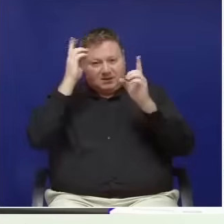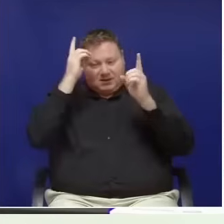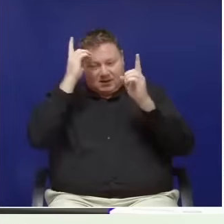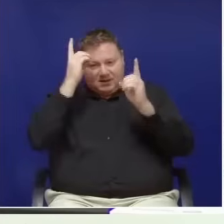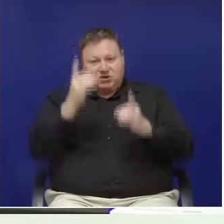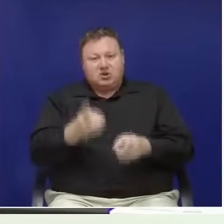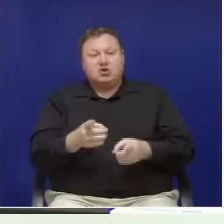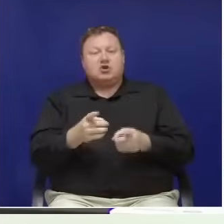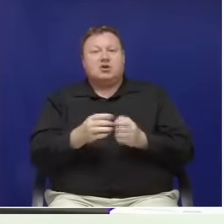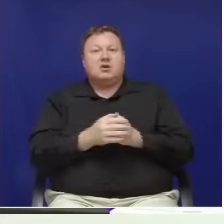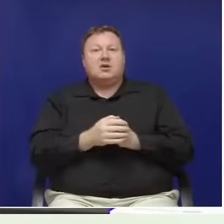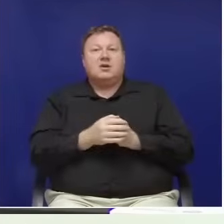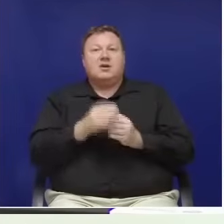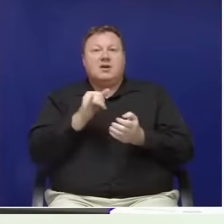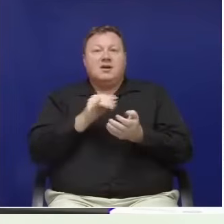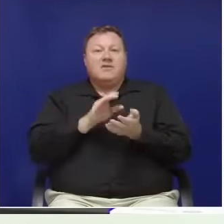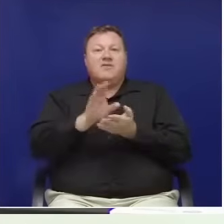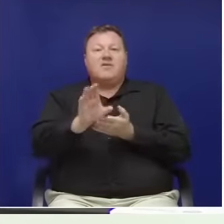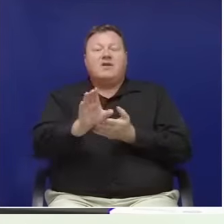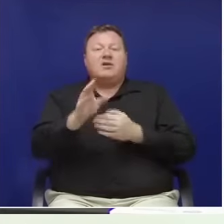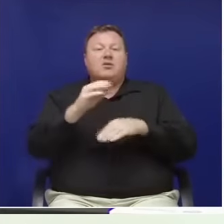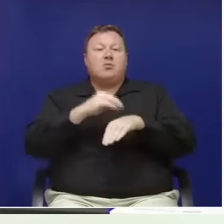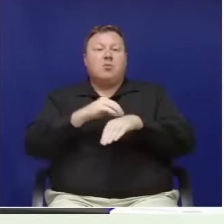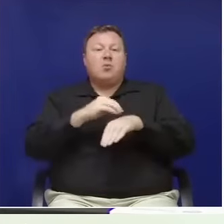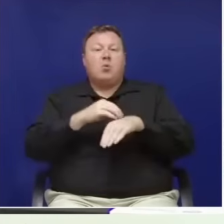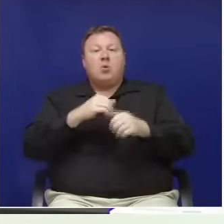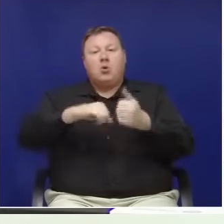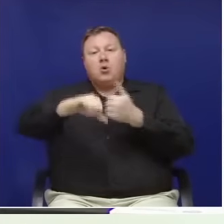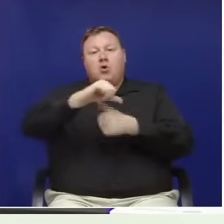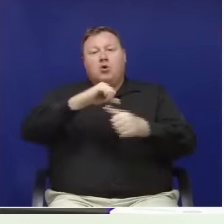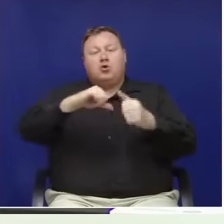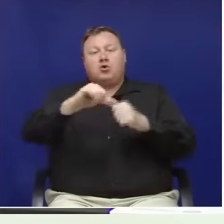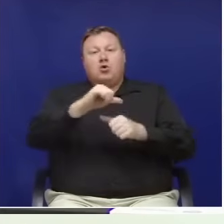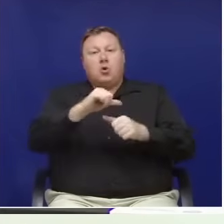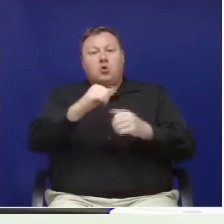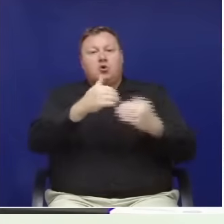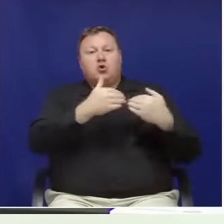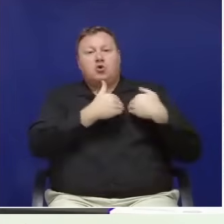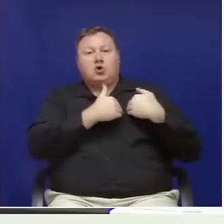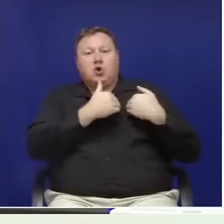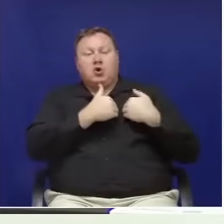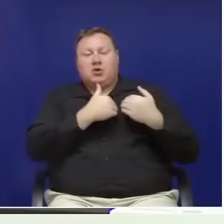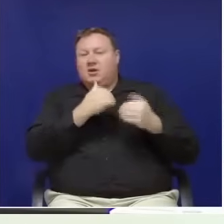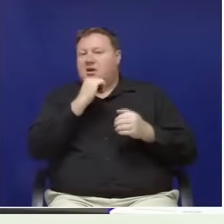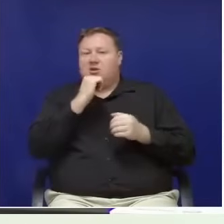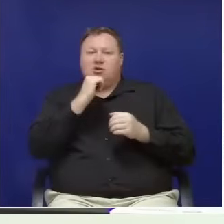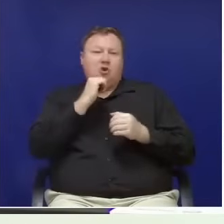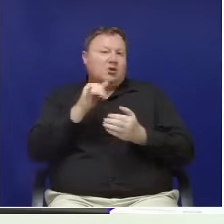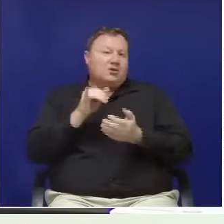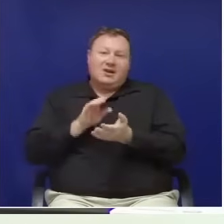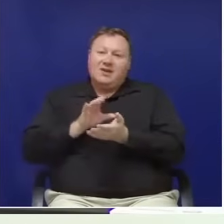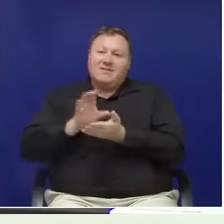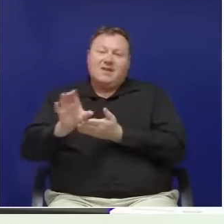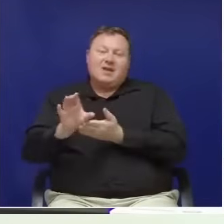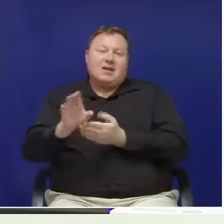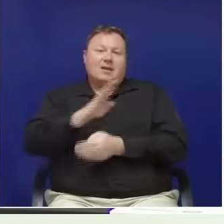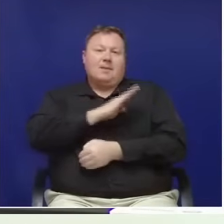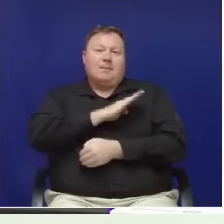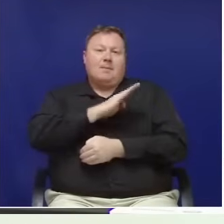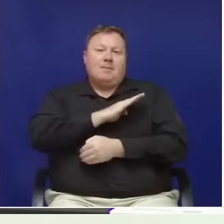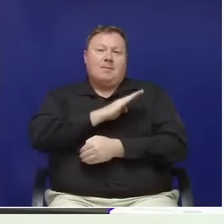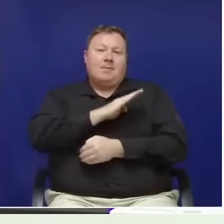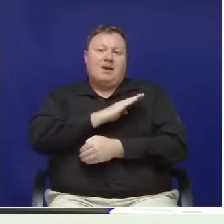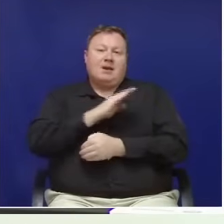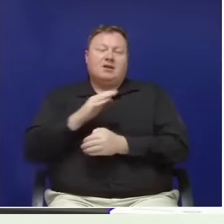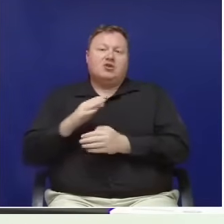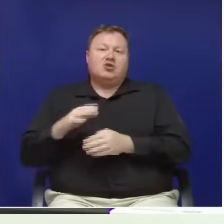to invest more on social security as opposed to investing on military security. As